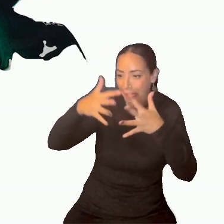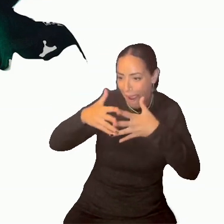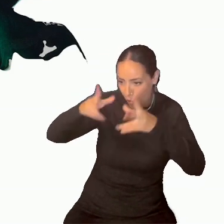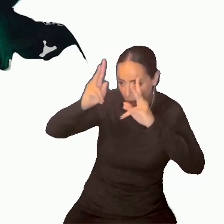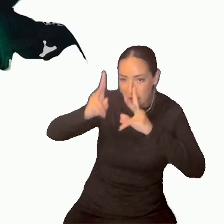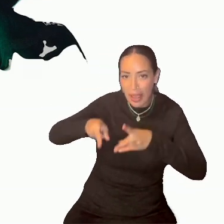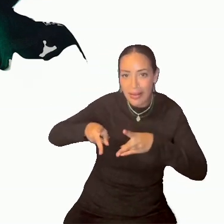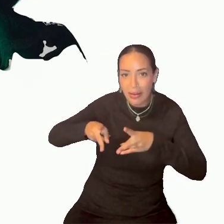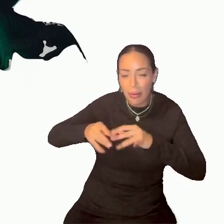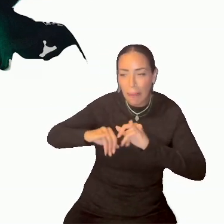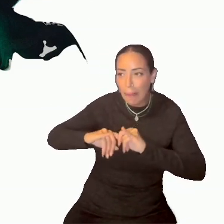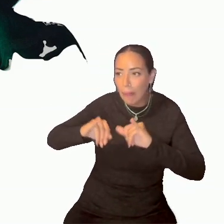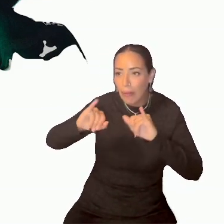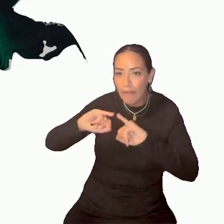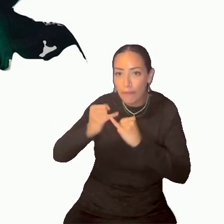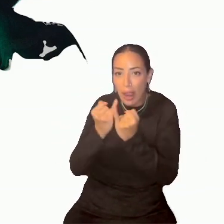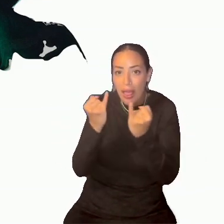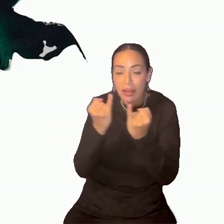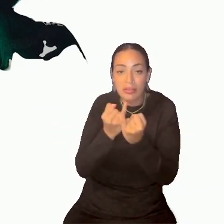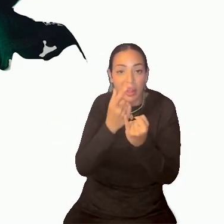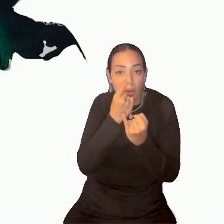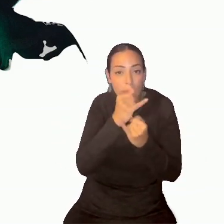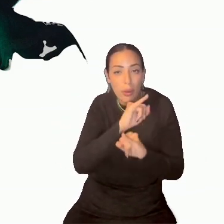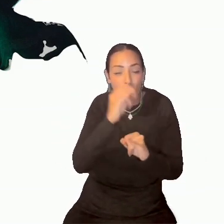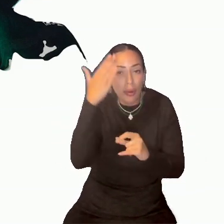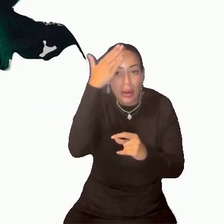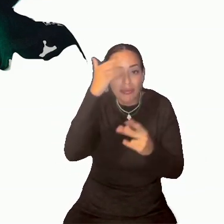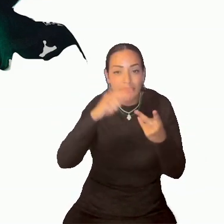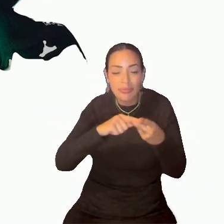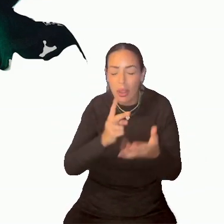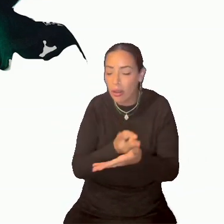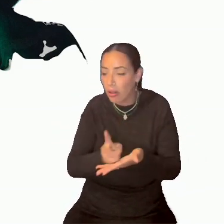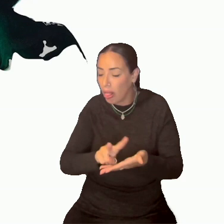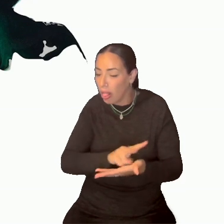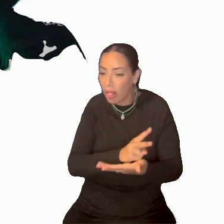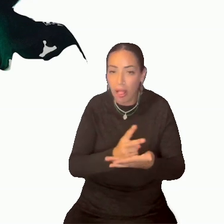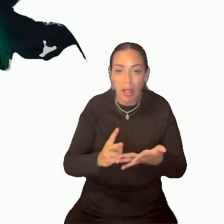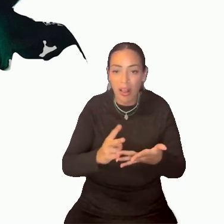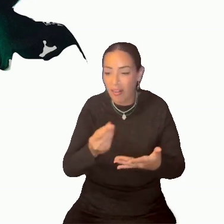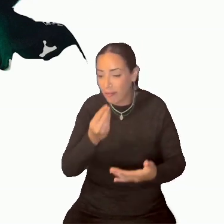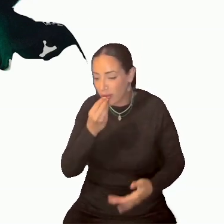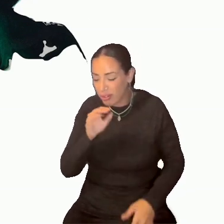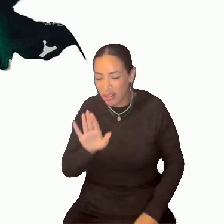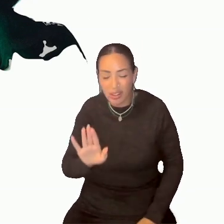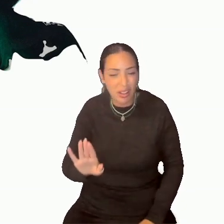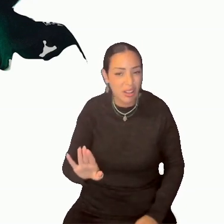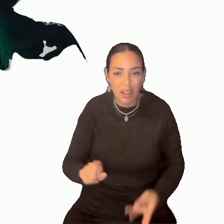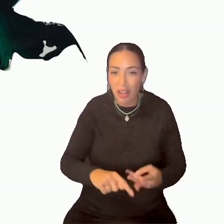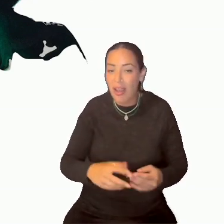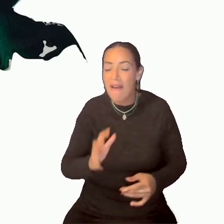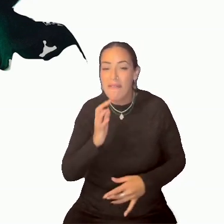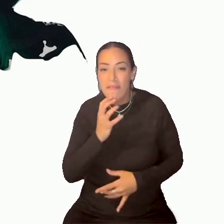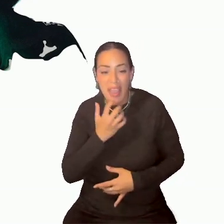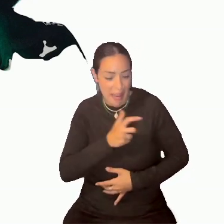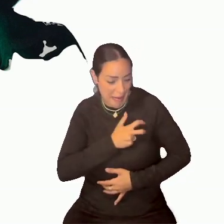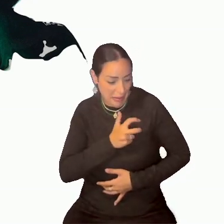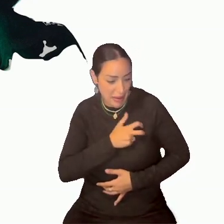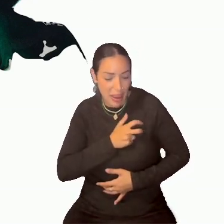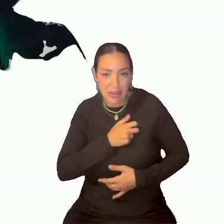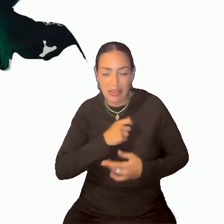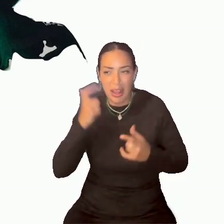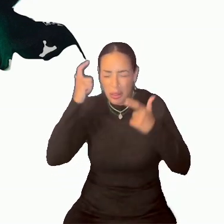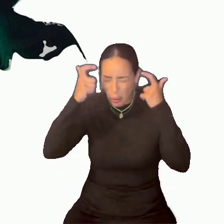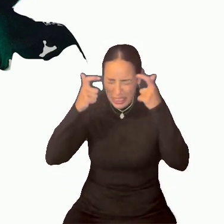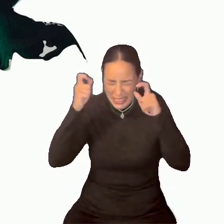intensity of their distress. They may experience nightmares, difficulty sleeping, a loss of appetite, fear and anxiety,